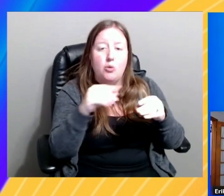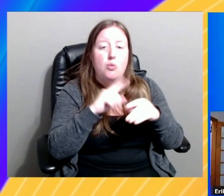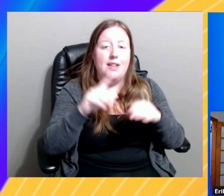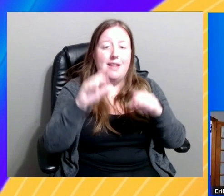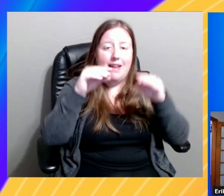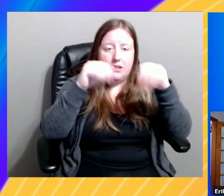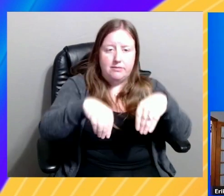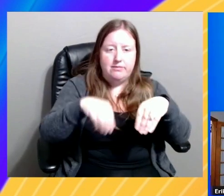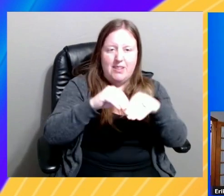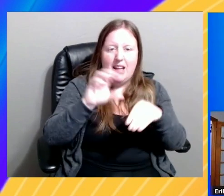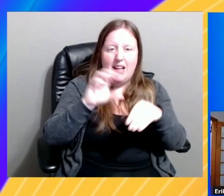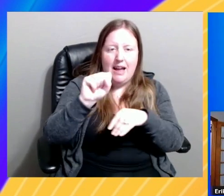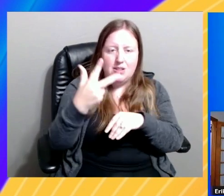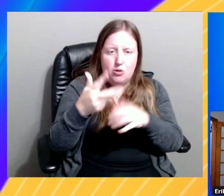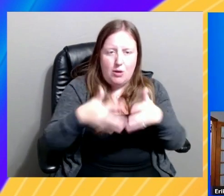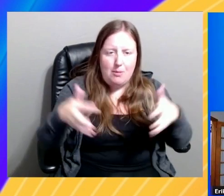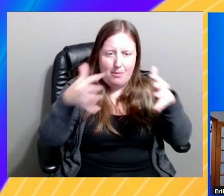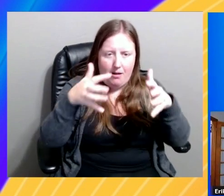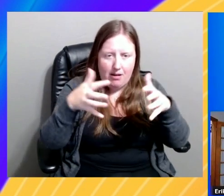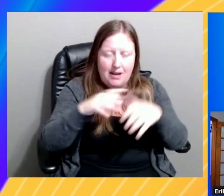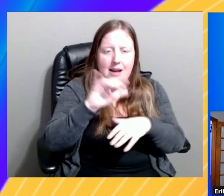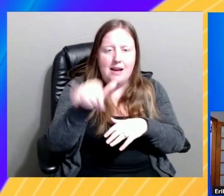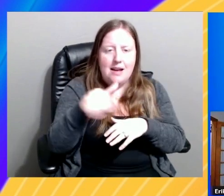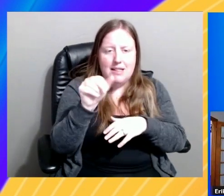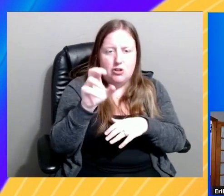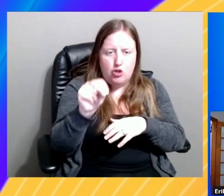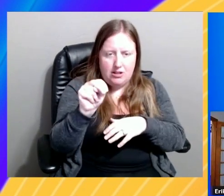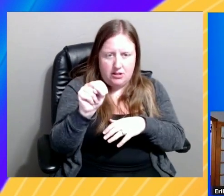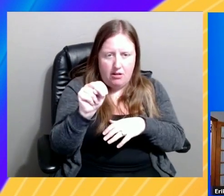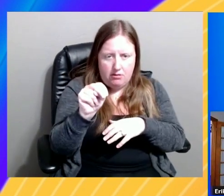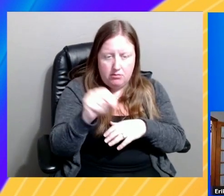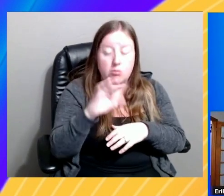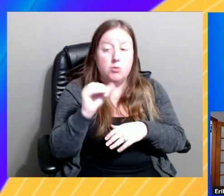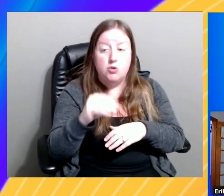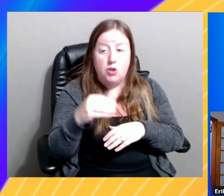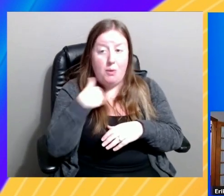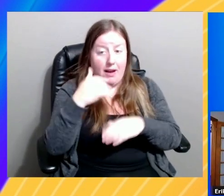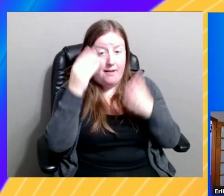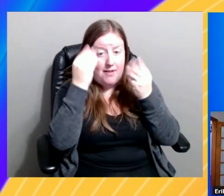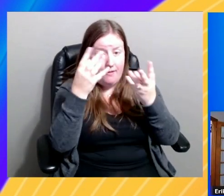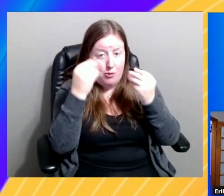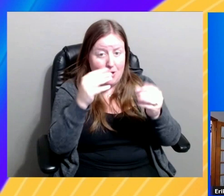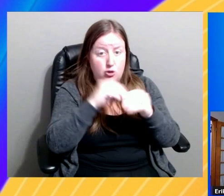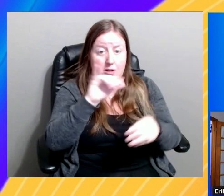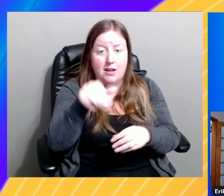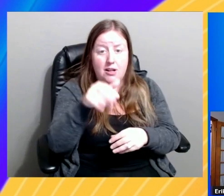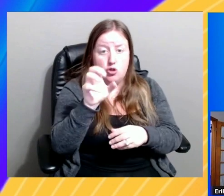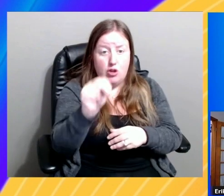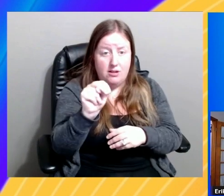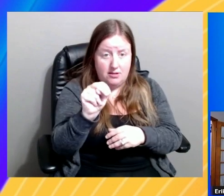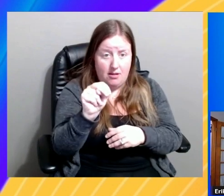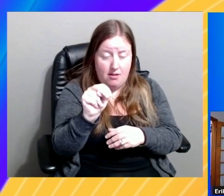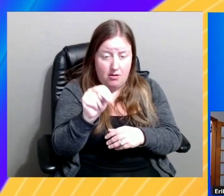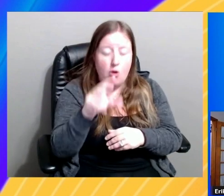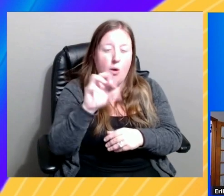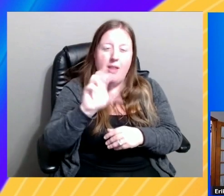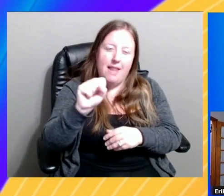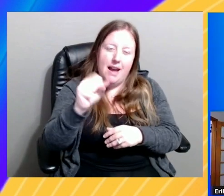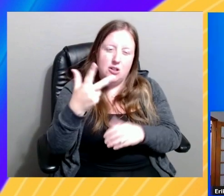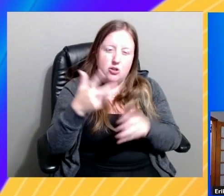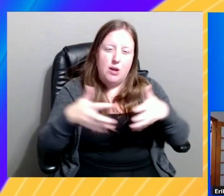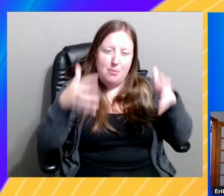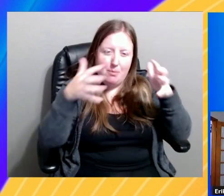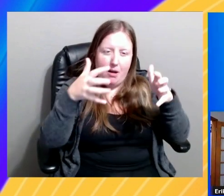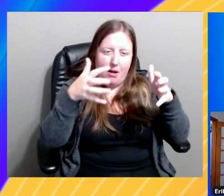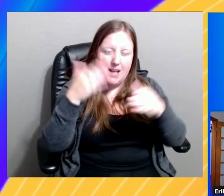that we specify as a JSON blob. So once we have that information in the JSON, or in that S3 bucket as a JSON file, we can